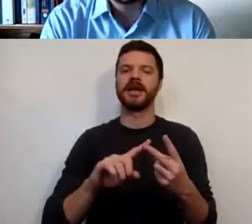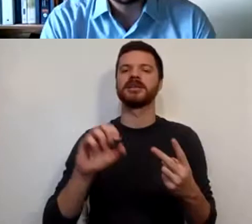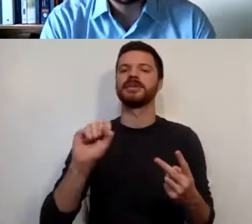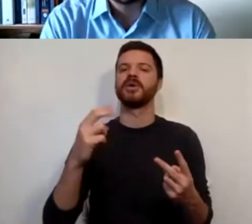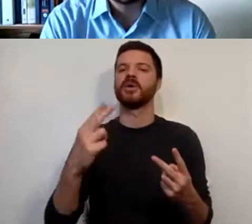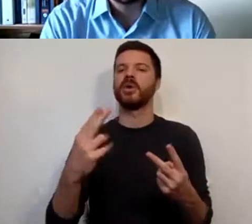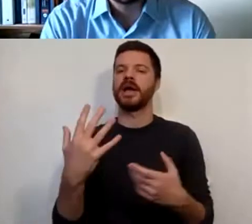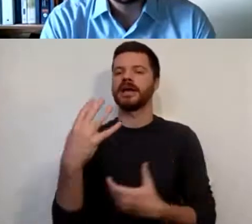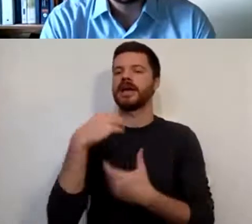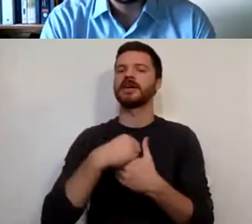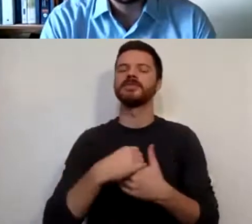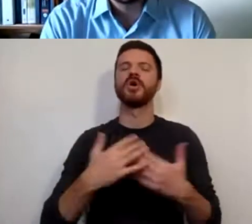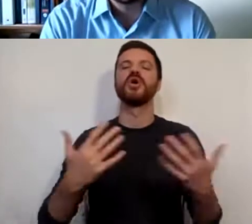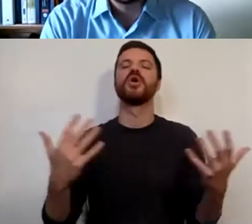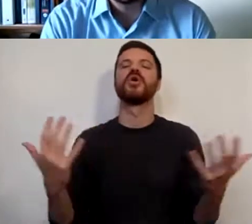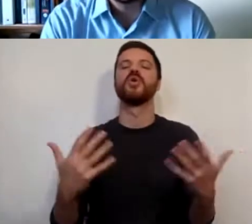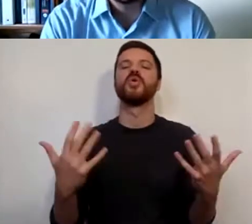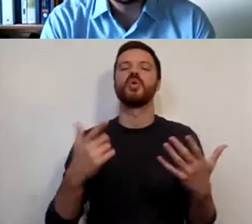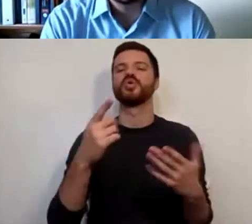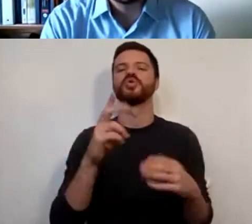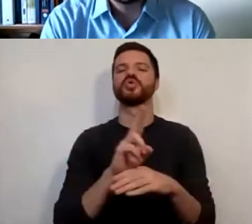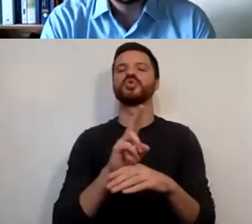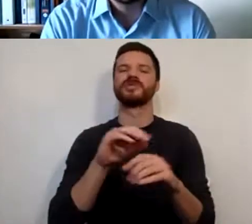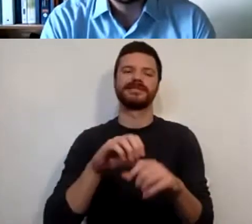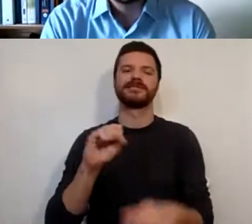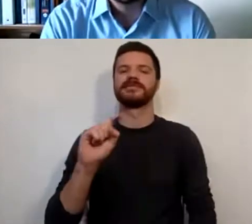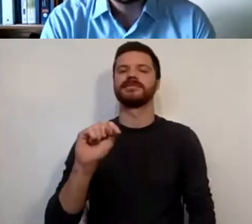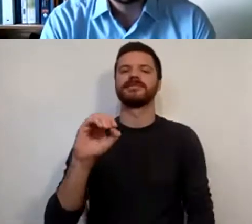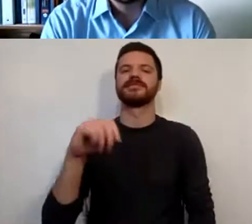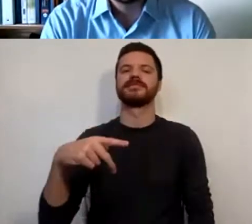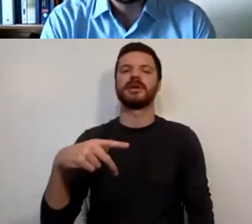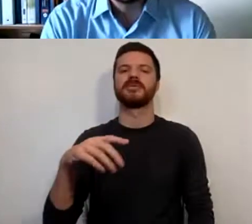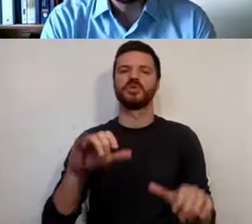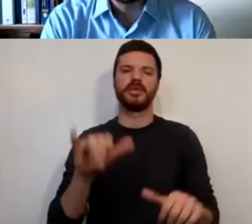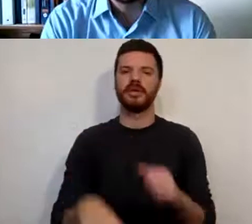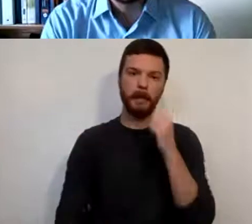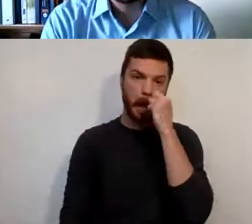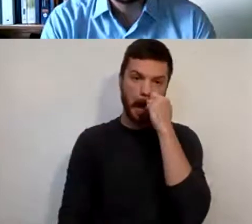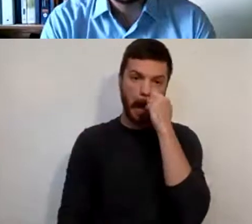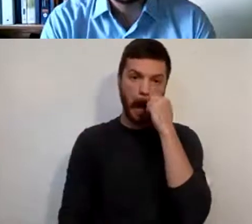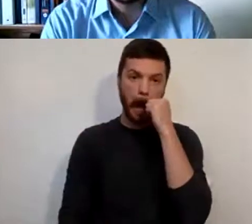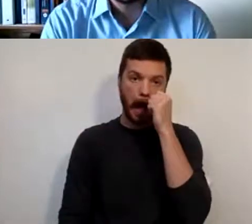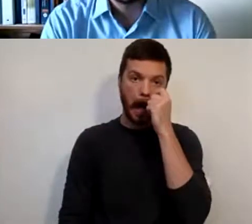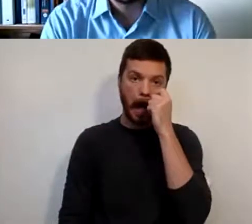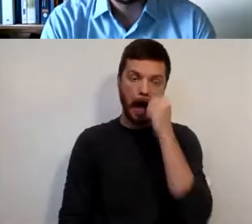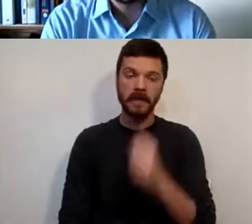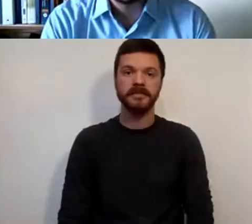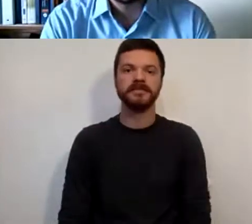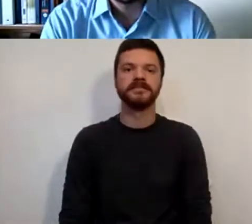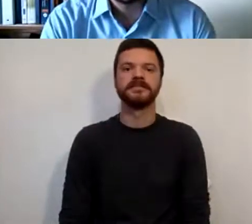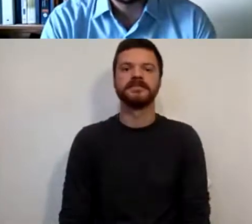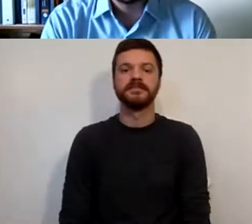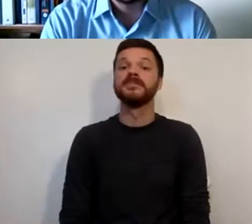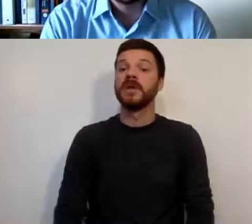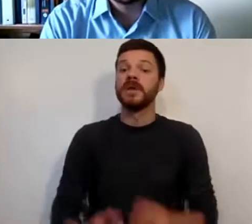processes are you using within STOMP project to do that? Right. So initial steps we're taking now